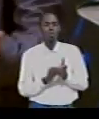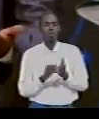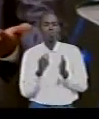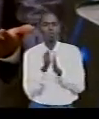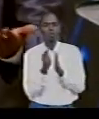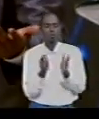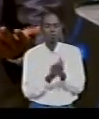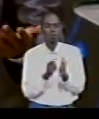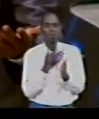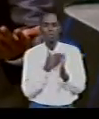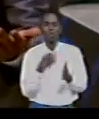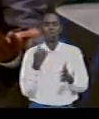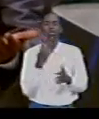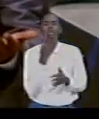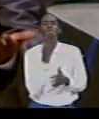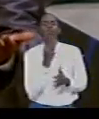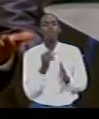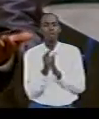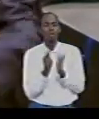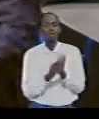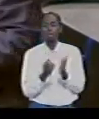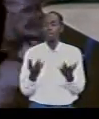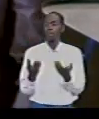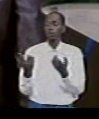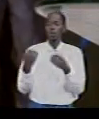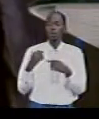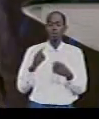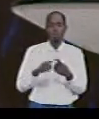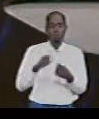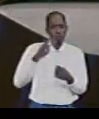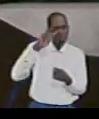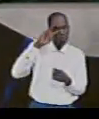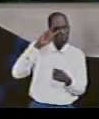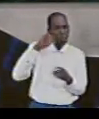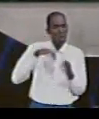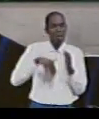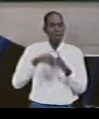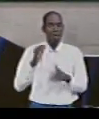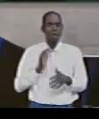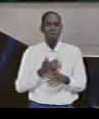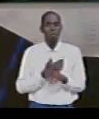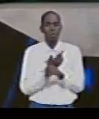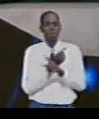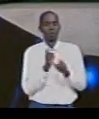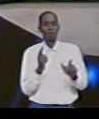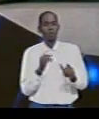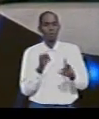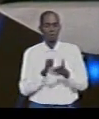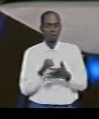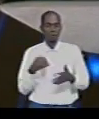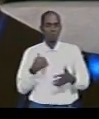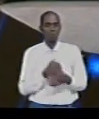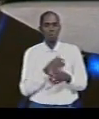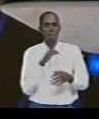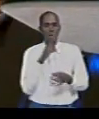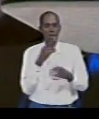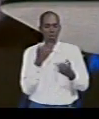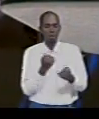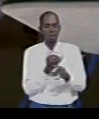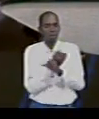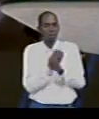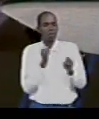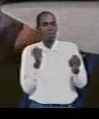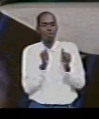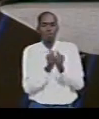they came to spy out our liberty, that now we're saved without circumcision, we're